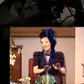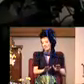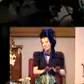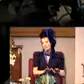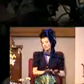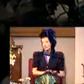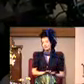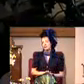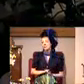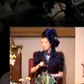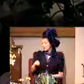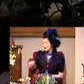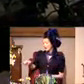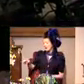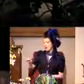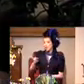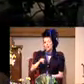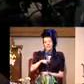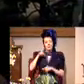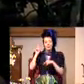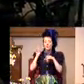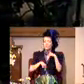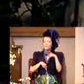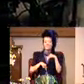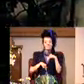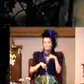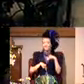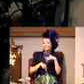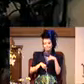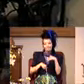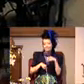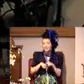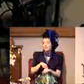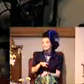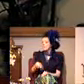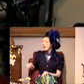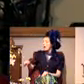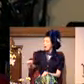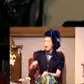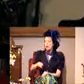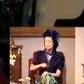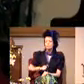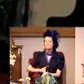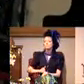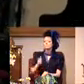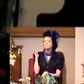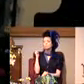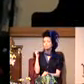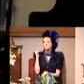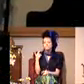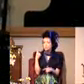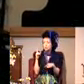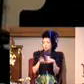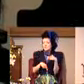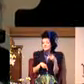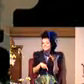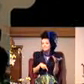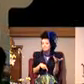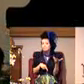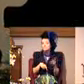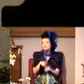grave? They could not. They could